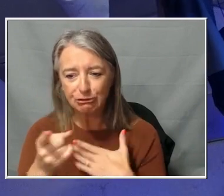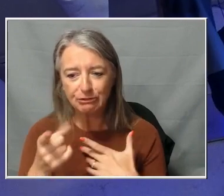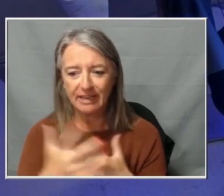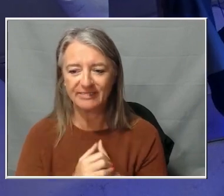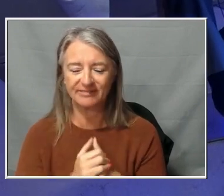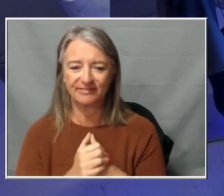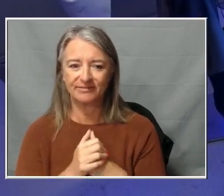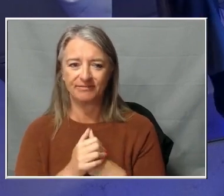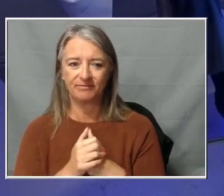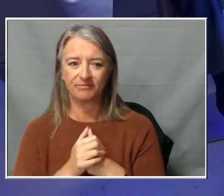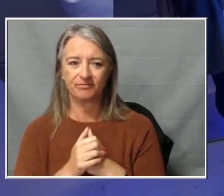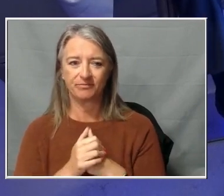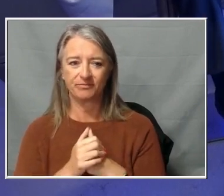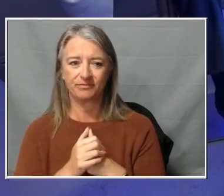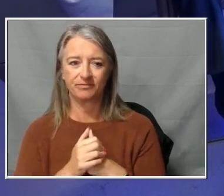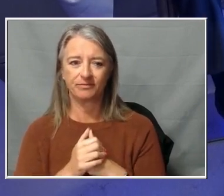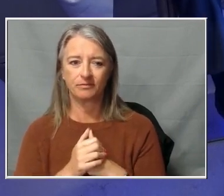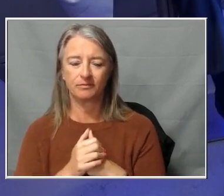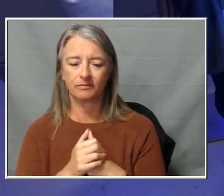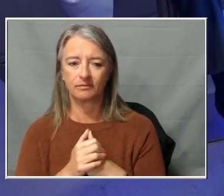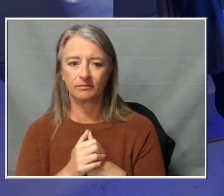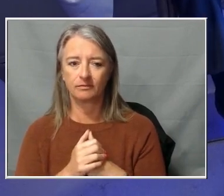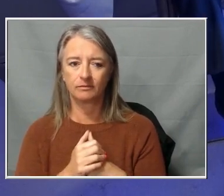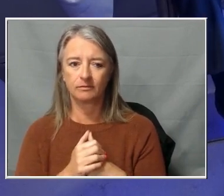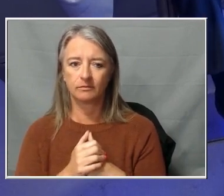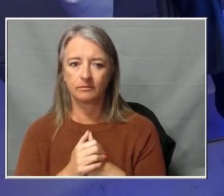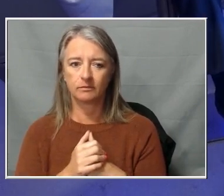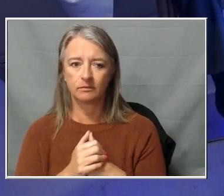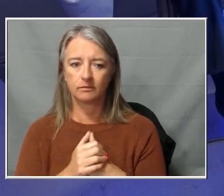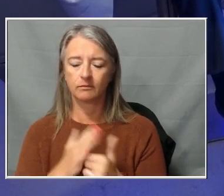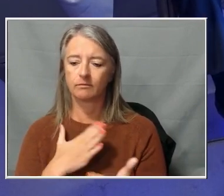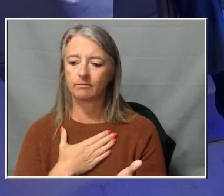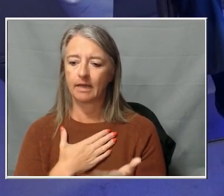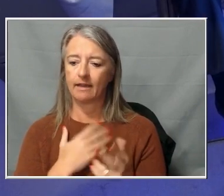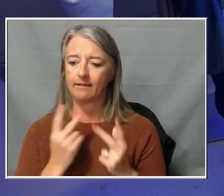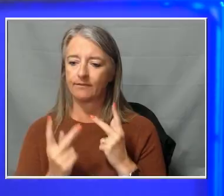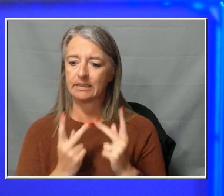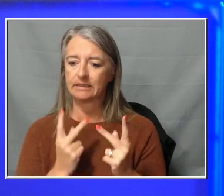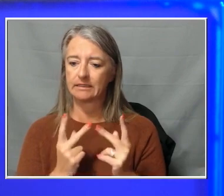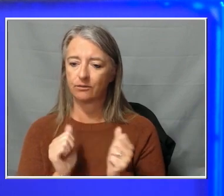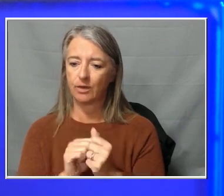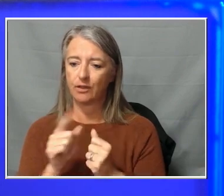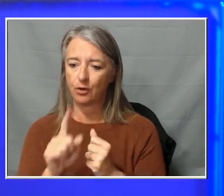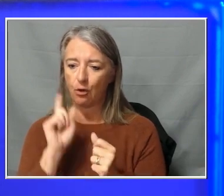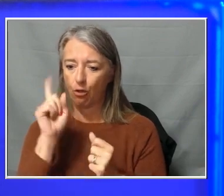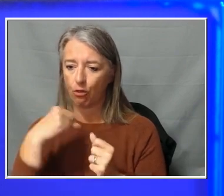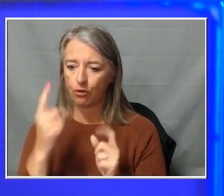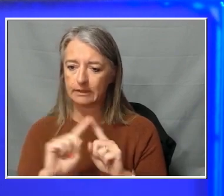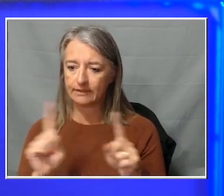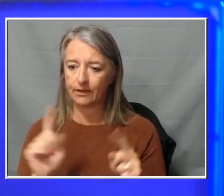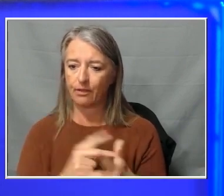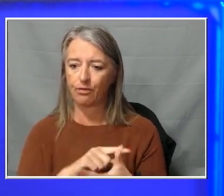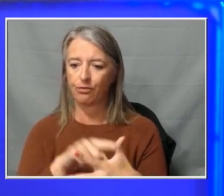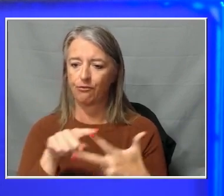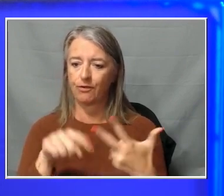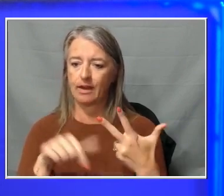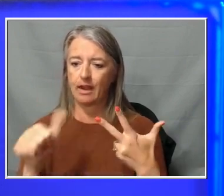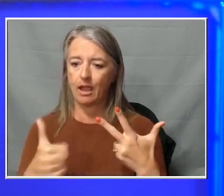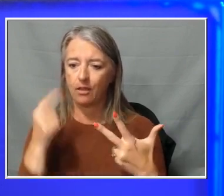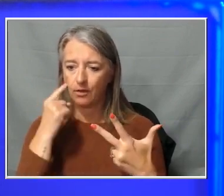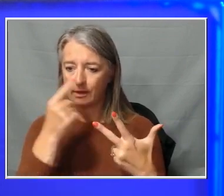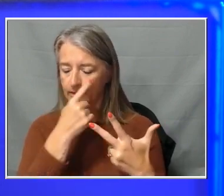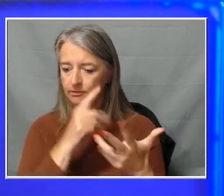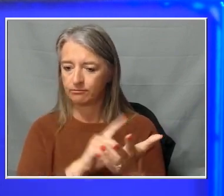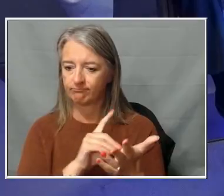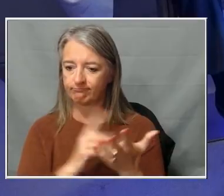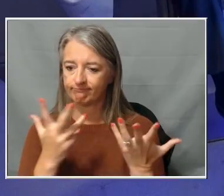a reason why my visit with you looked very different than the 3 other eye doctors that I had been to.